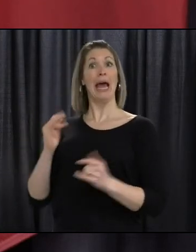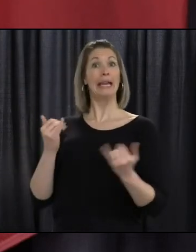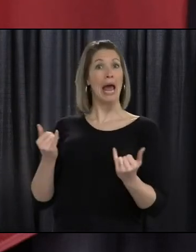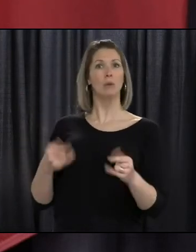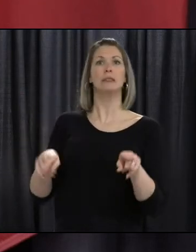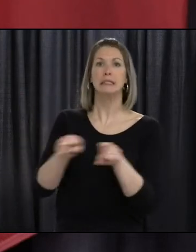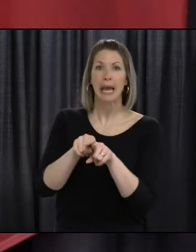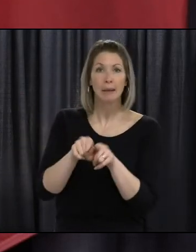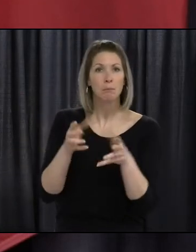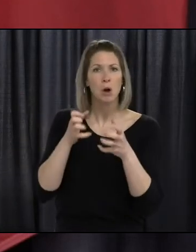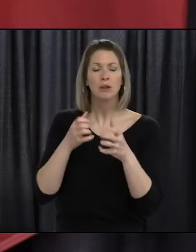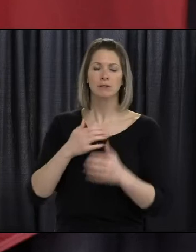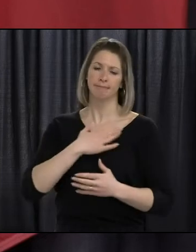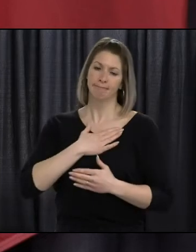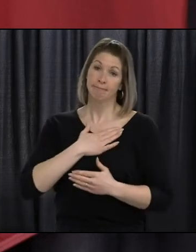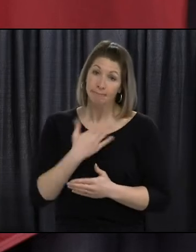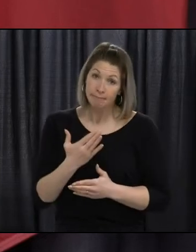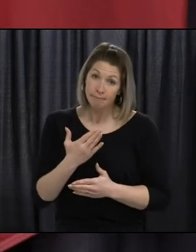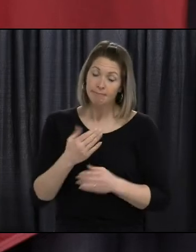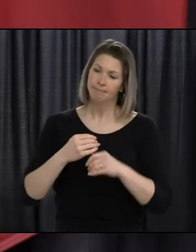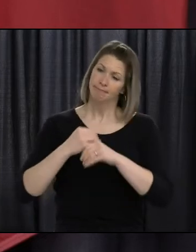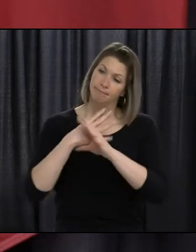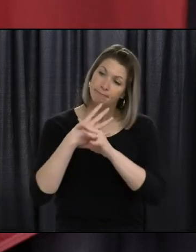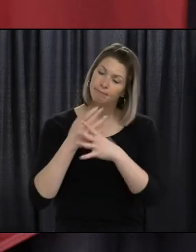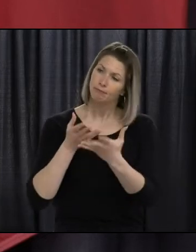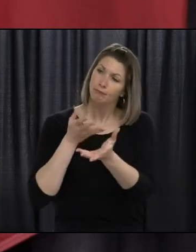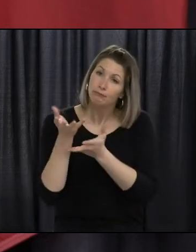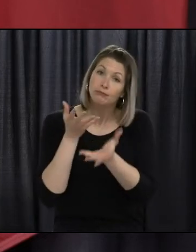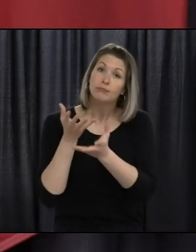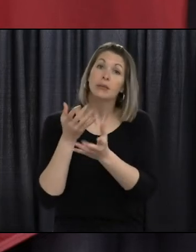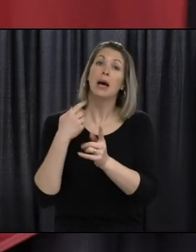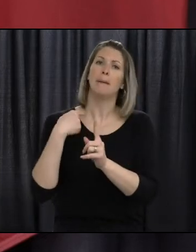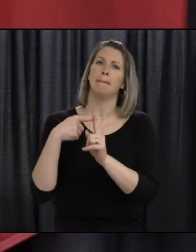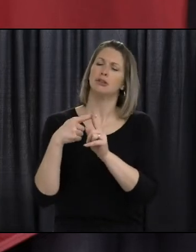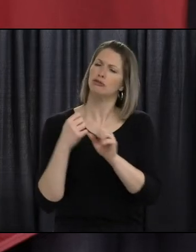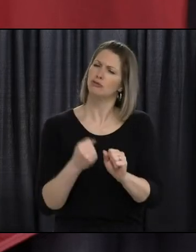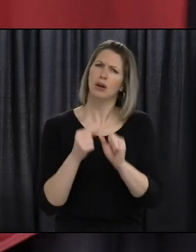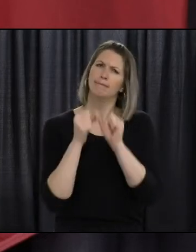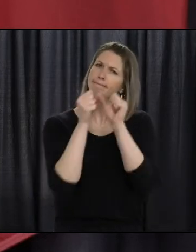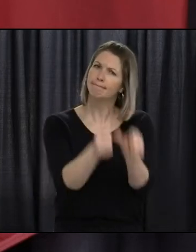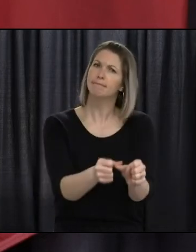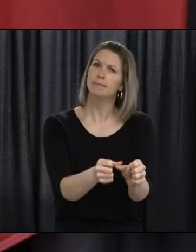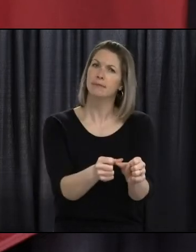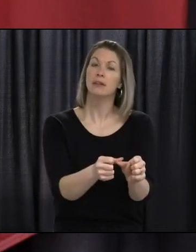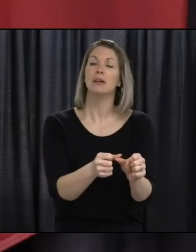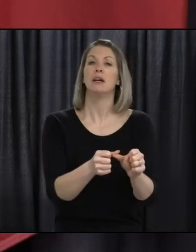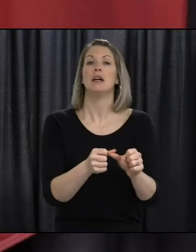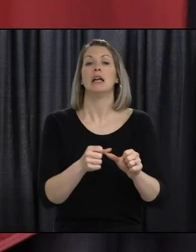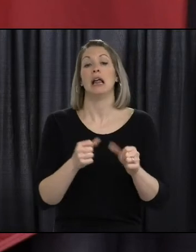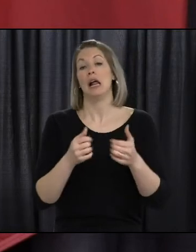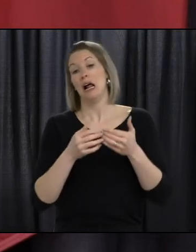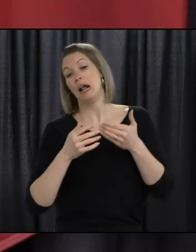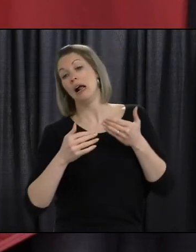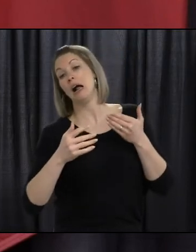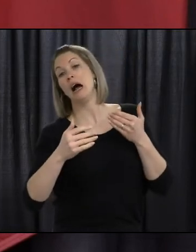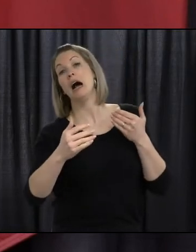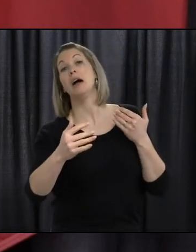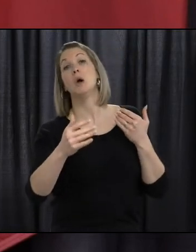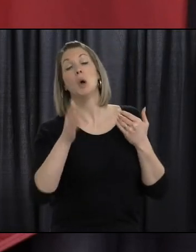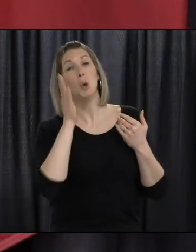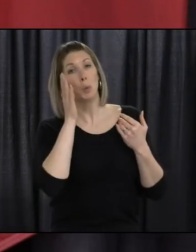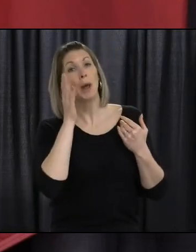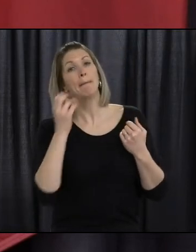But we know that in time, we'll get back to some degree of normal lives. Now, it might be a new normal, but I'm